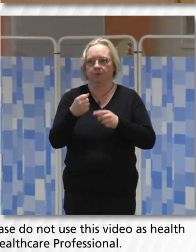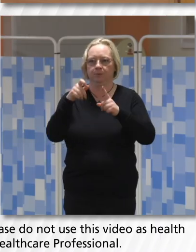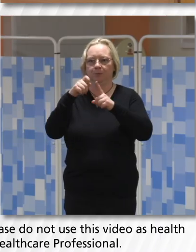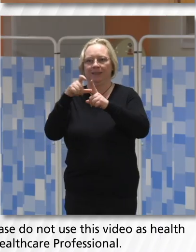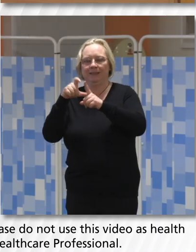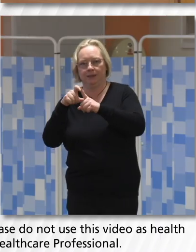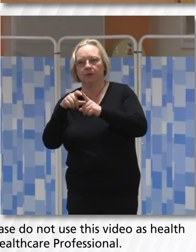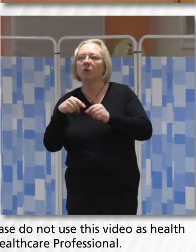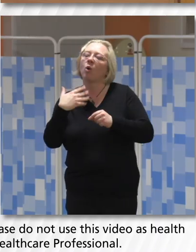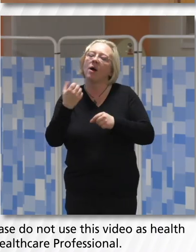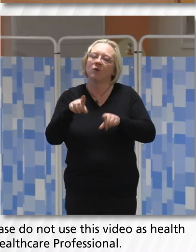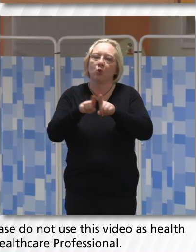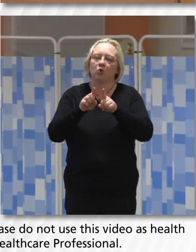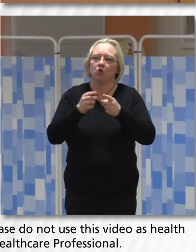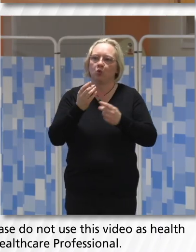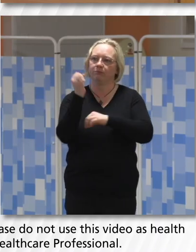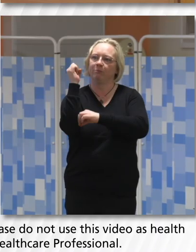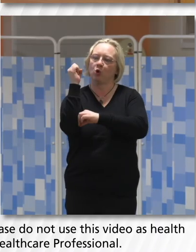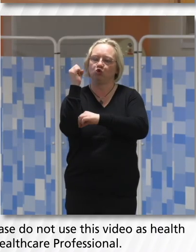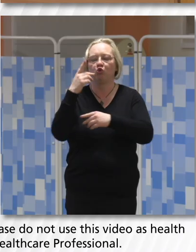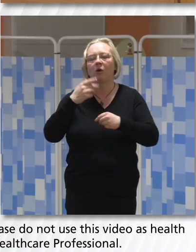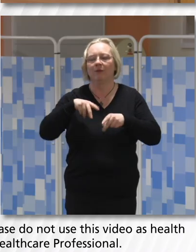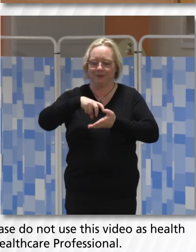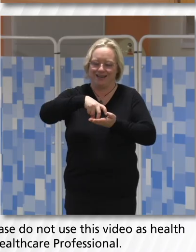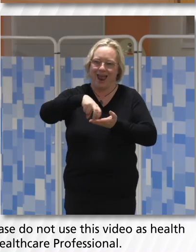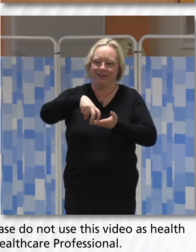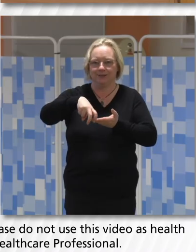gait instability, which kind of means your balance isn't great,